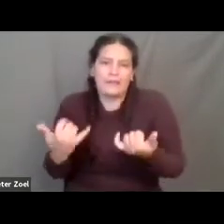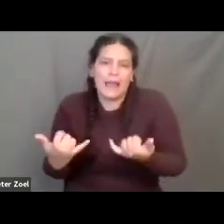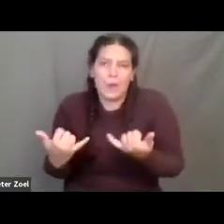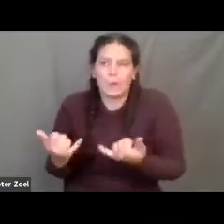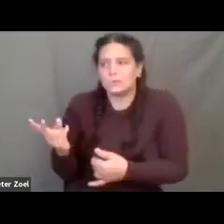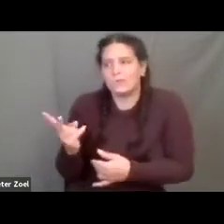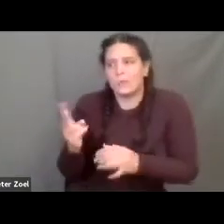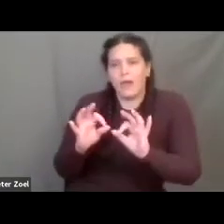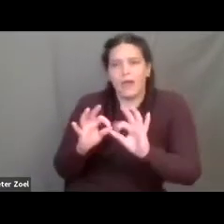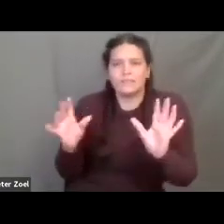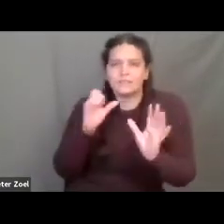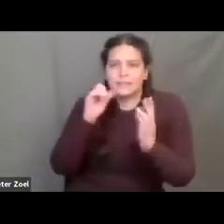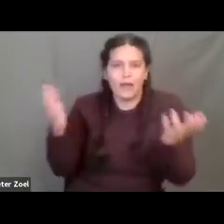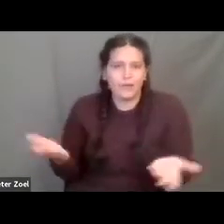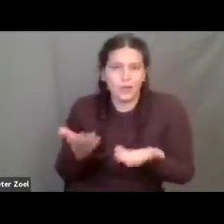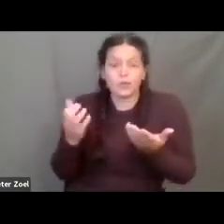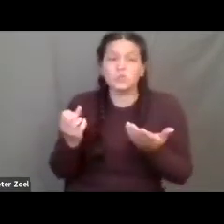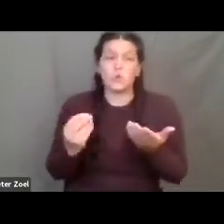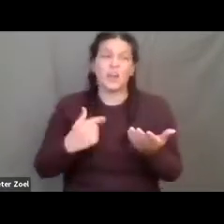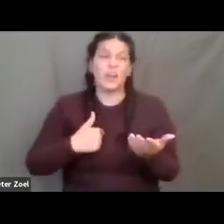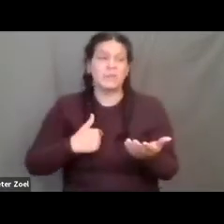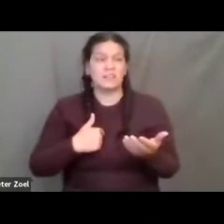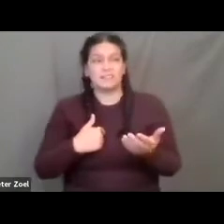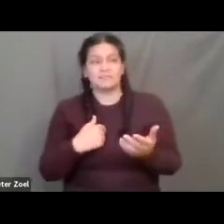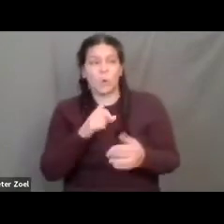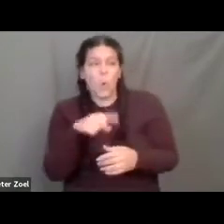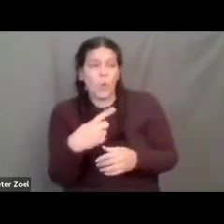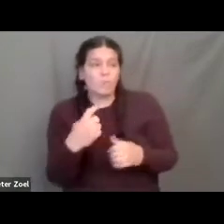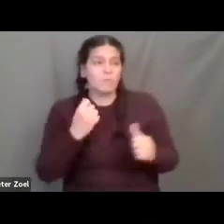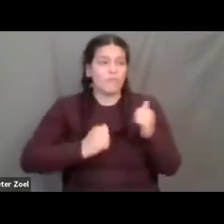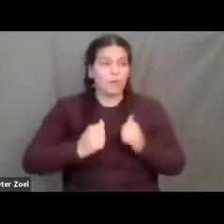But it's called Born of Light, because we were talking about